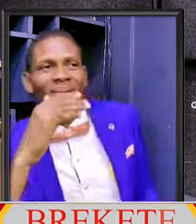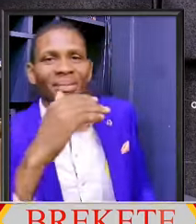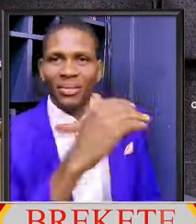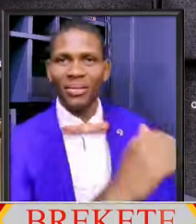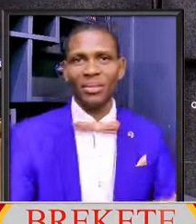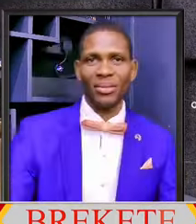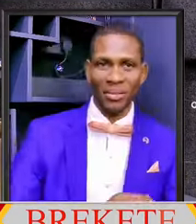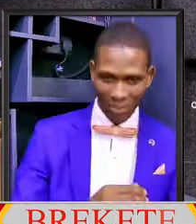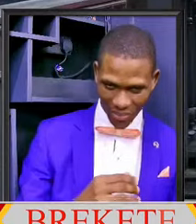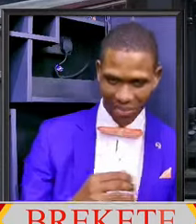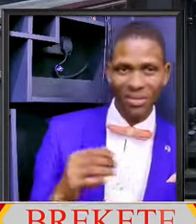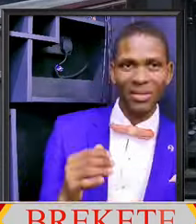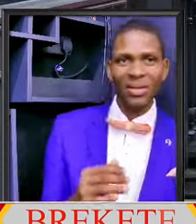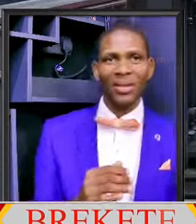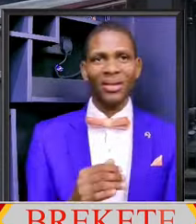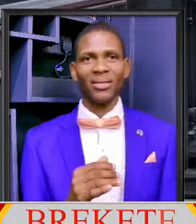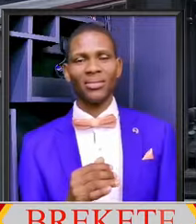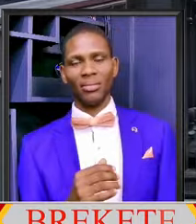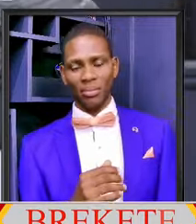Jakwai?